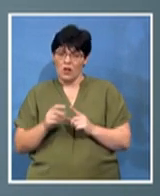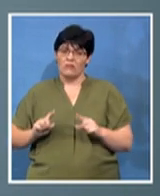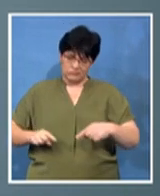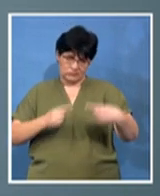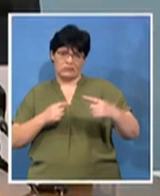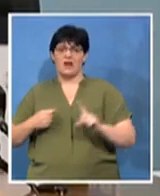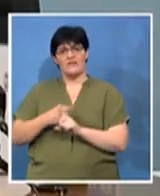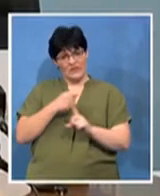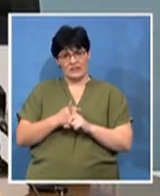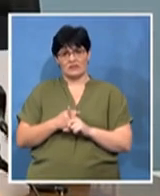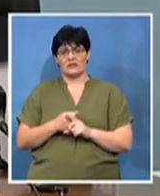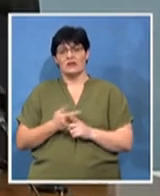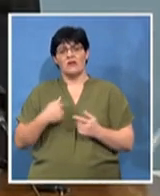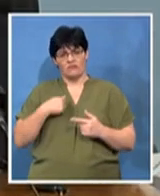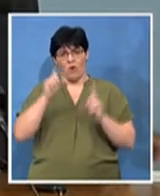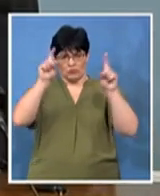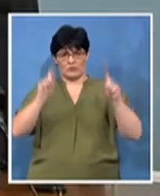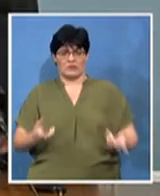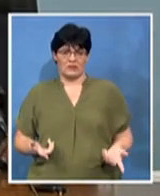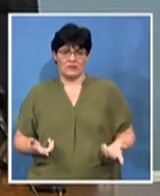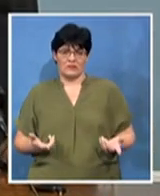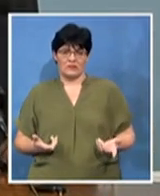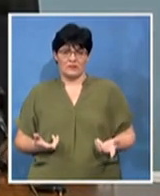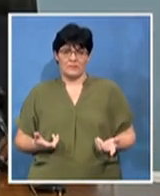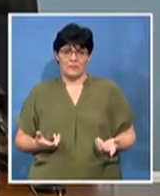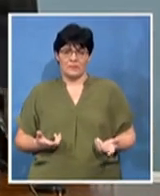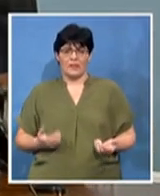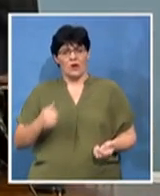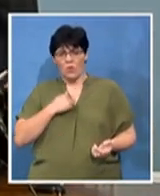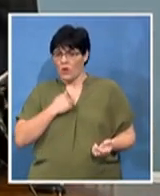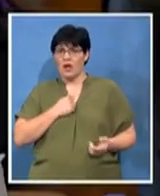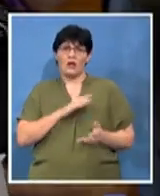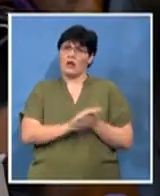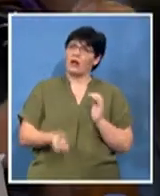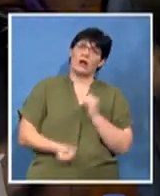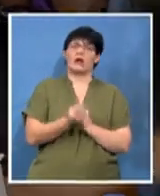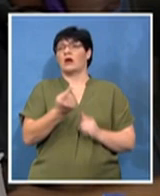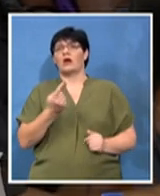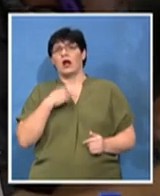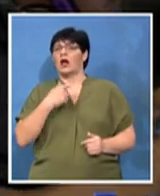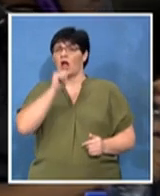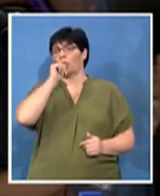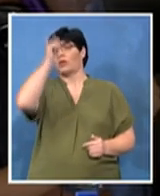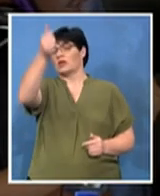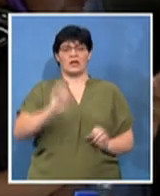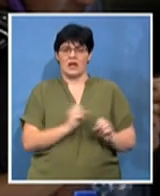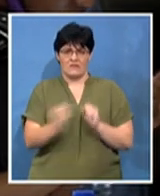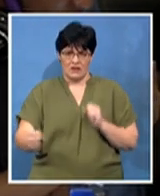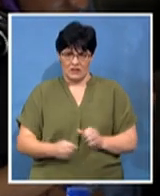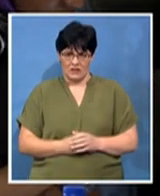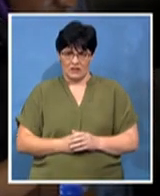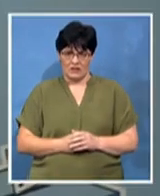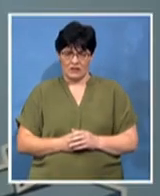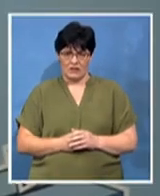we will fight for our process. We did not come up with this willy-nilly. We did not even know or were aware of a party called the Party of